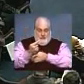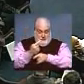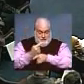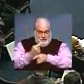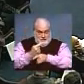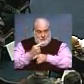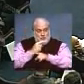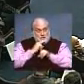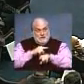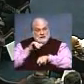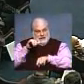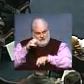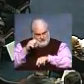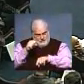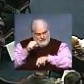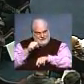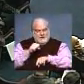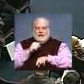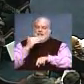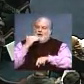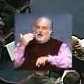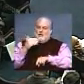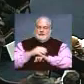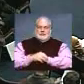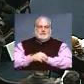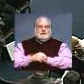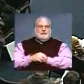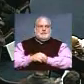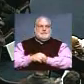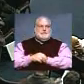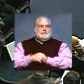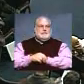correct? Yeah. Yes, sir. Thank you.